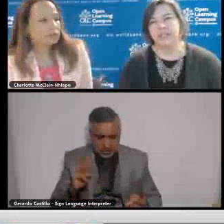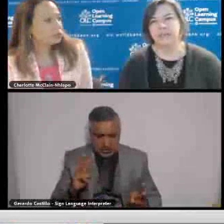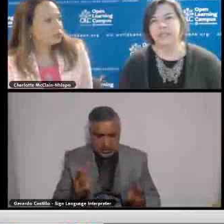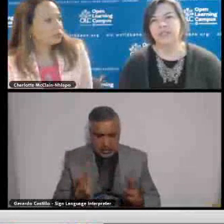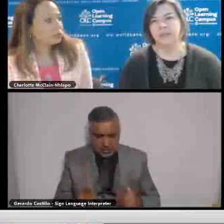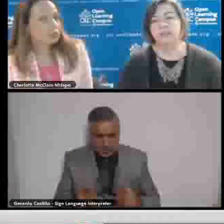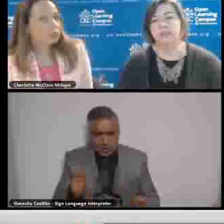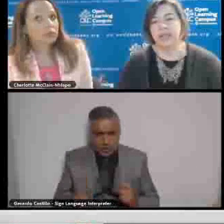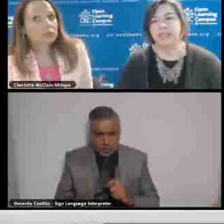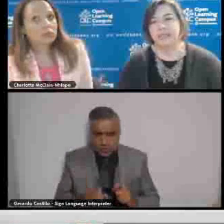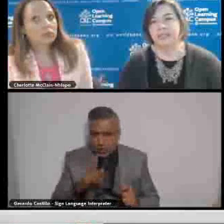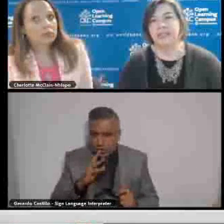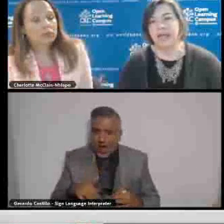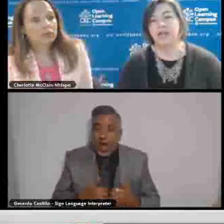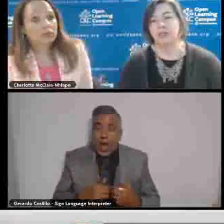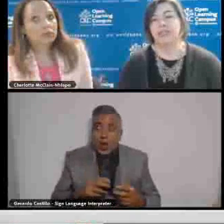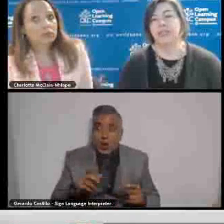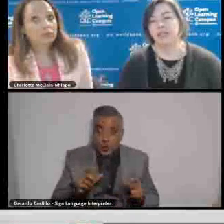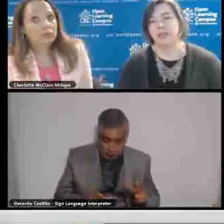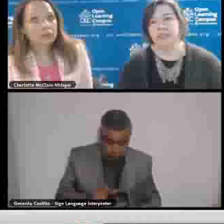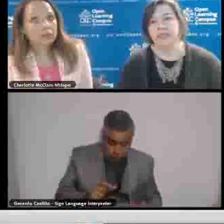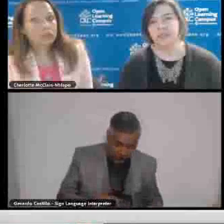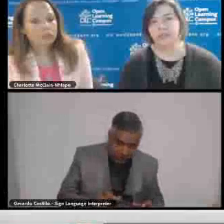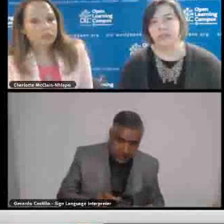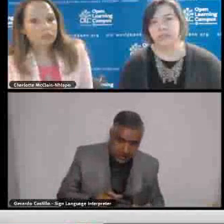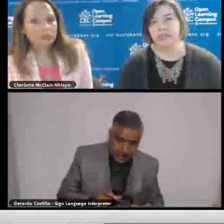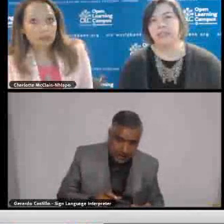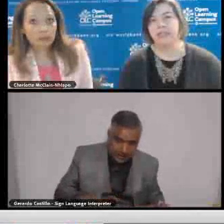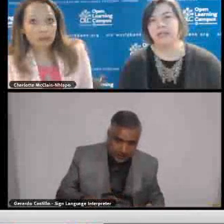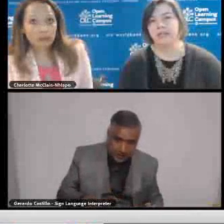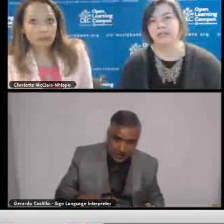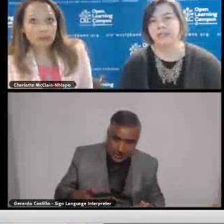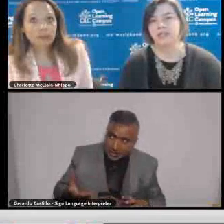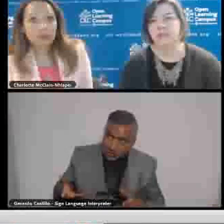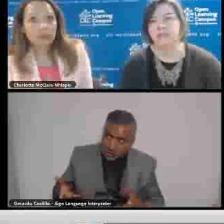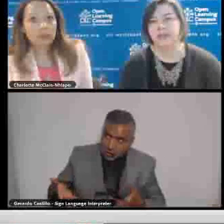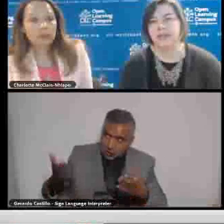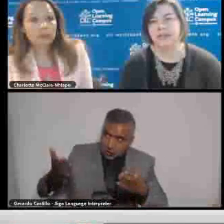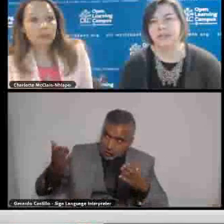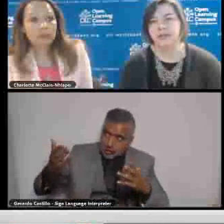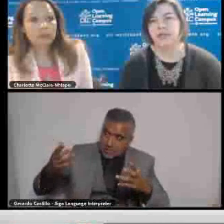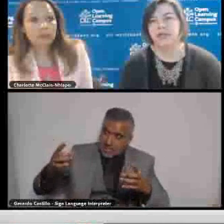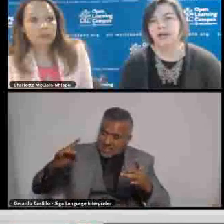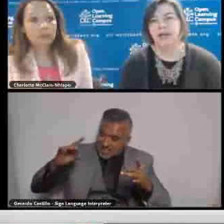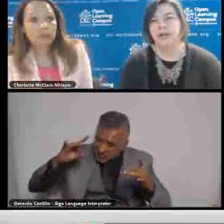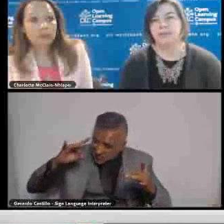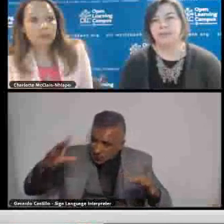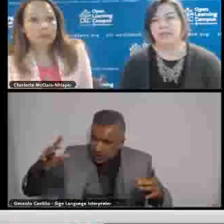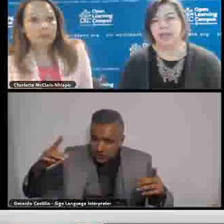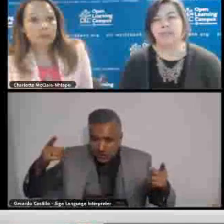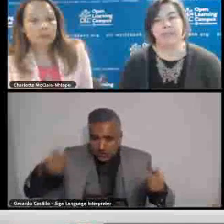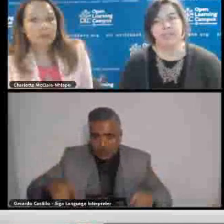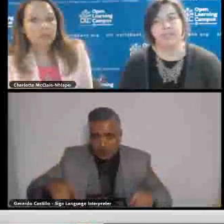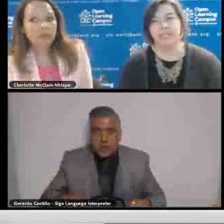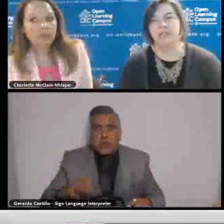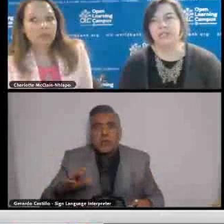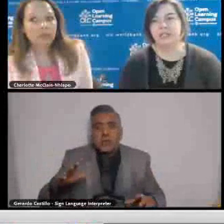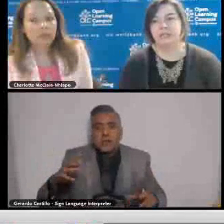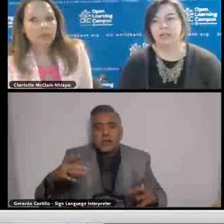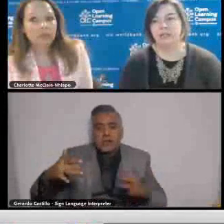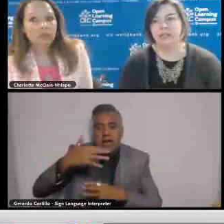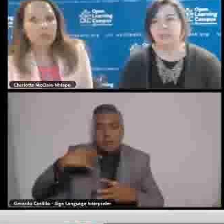where human activity is actually increasing the frequency of extreme events. So climate change mitigation is